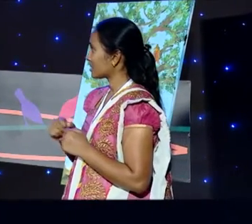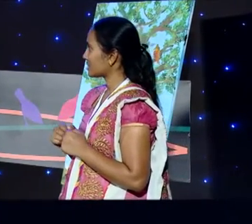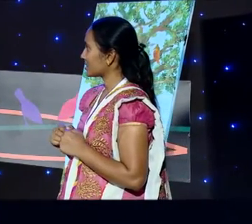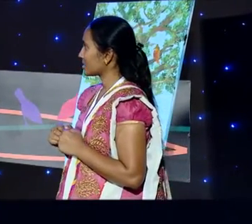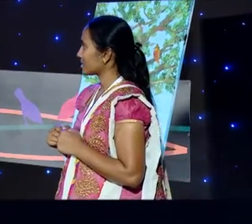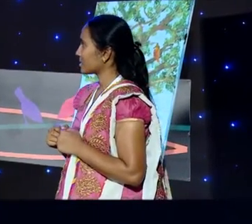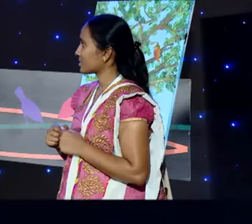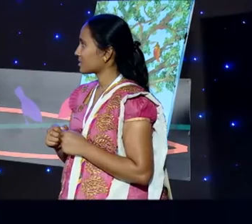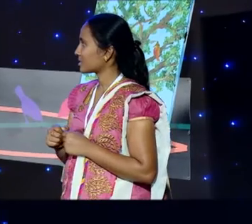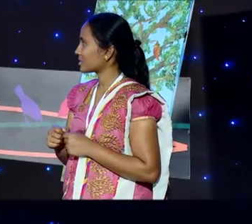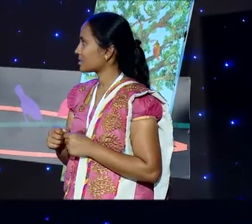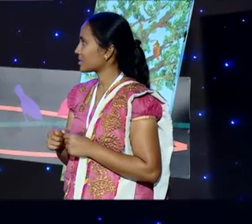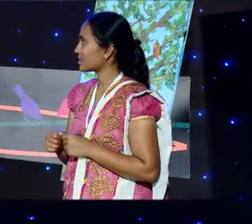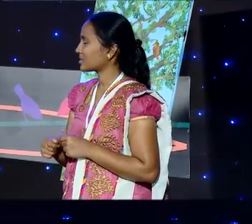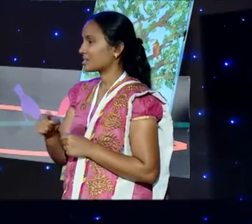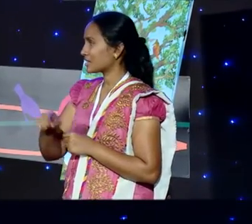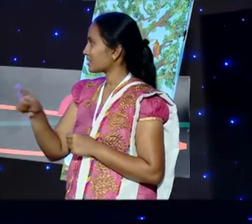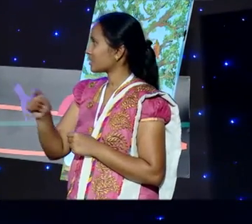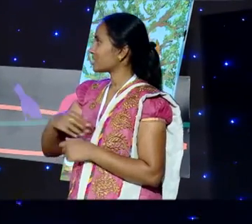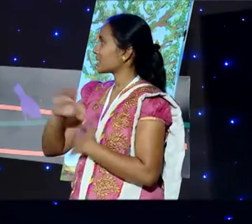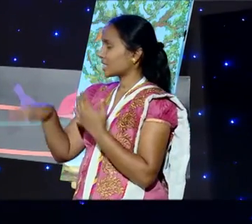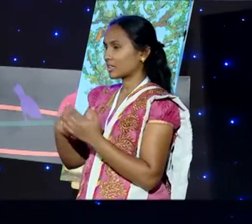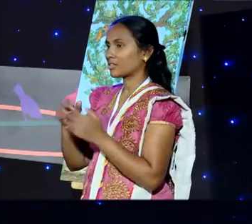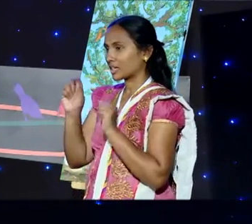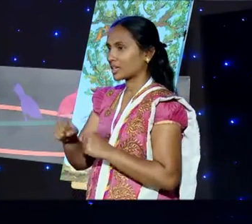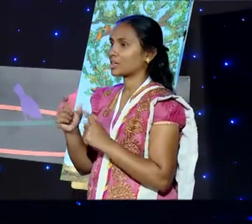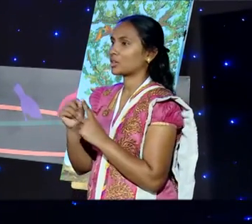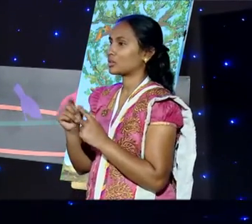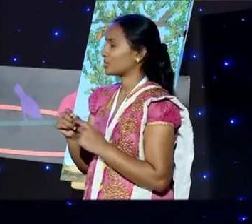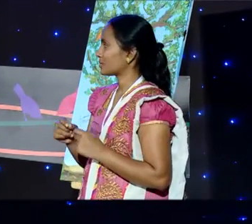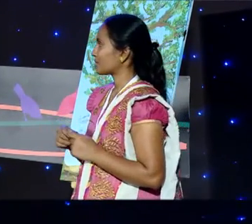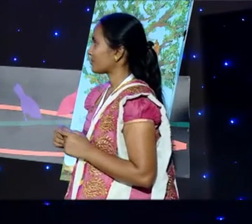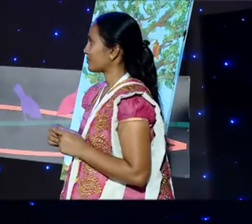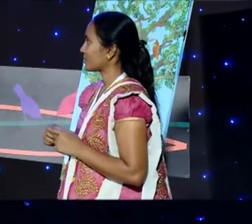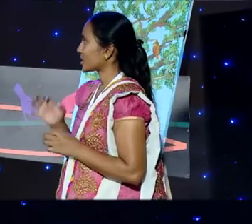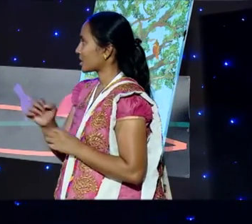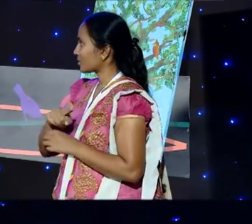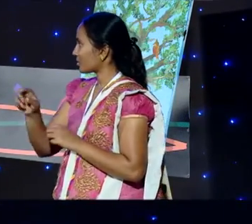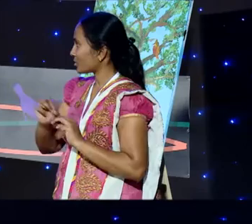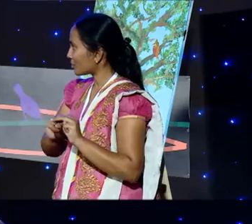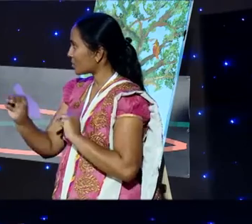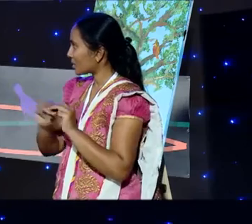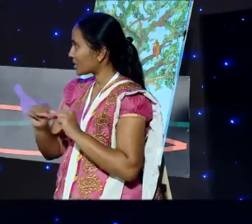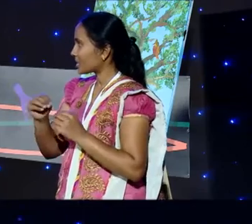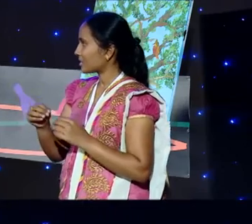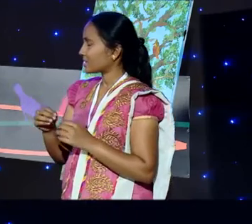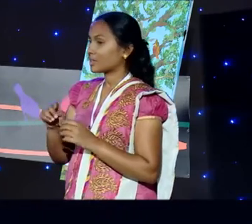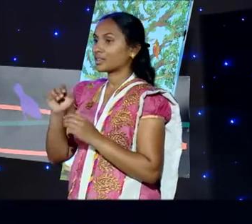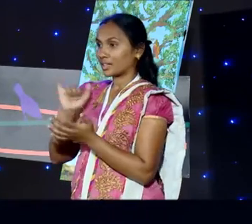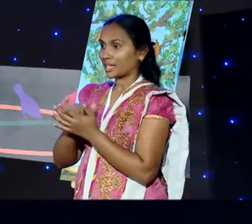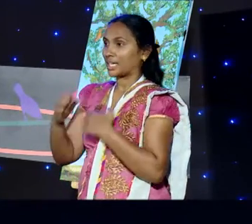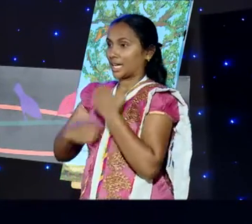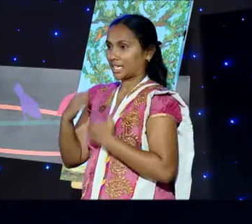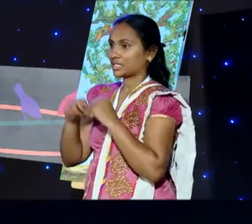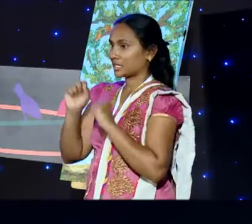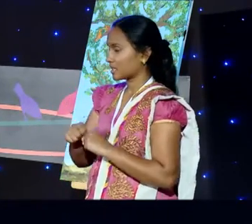not saying this kind of person or this kind of person, he's saying everyone can be moved by love. And if you are moved by love, that capacity that you are